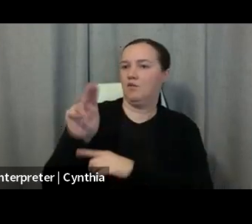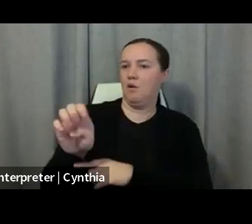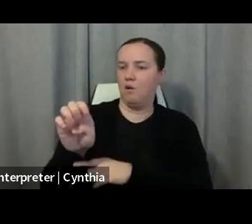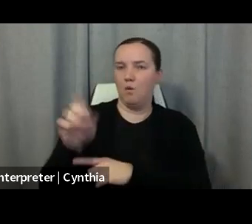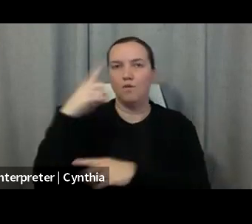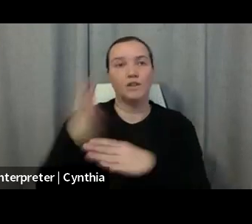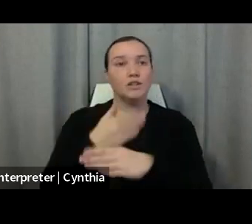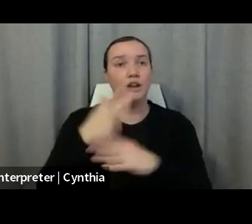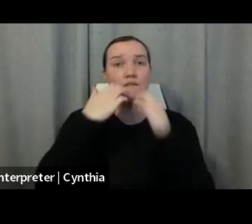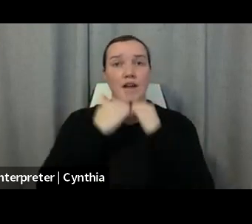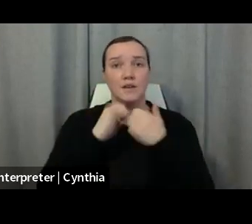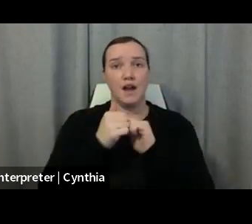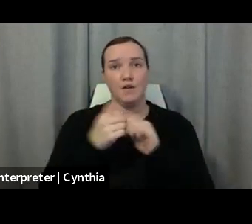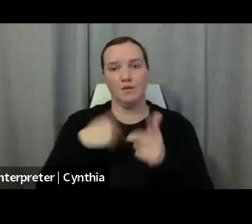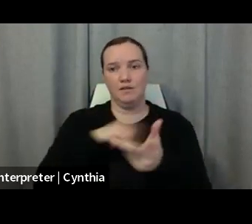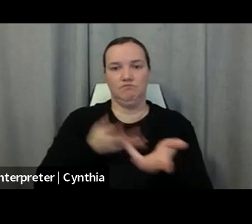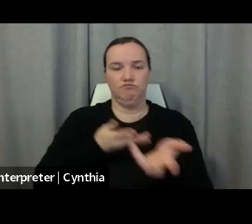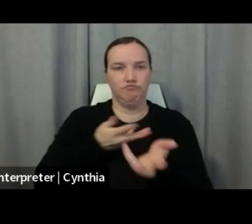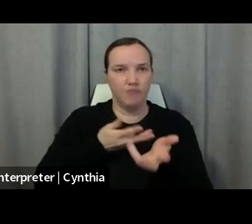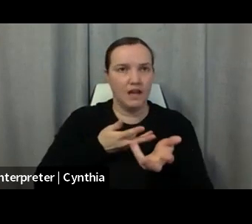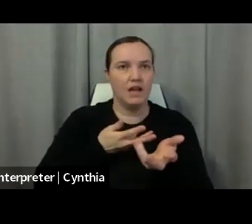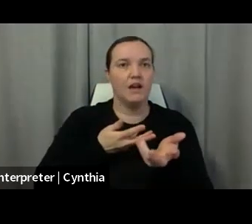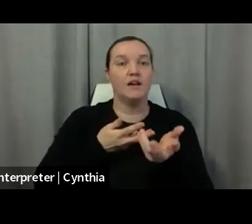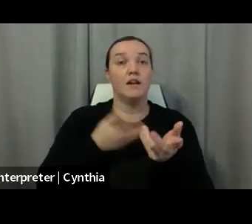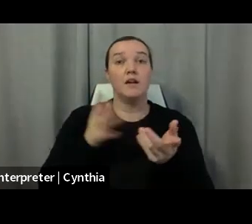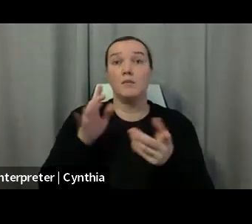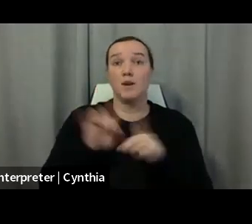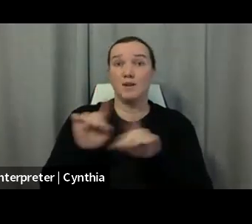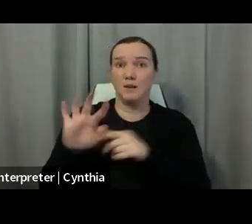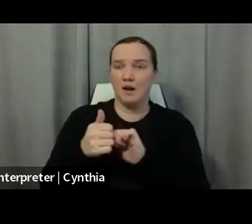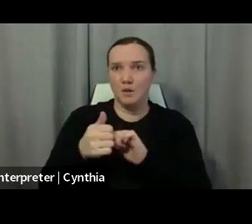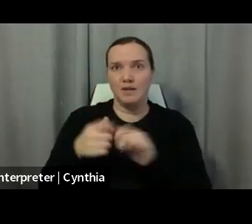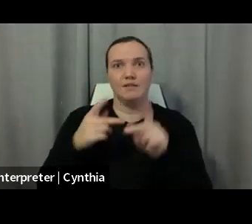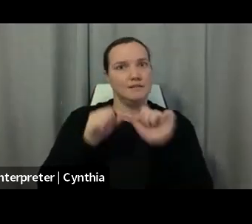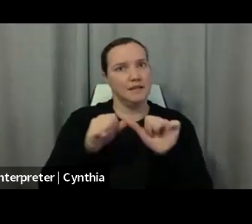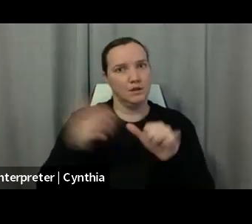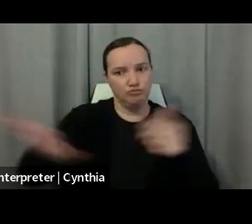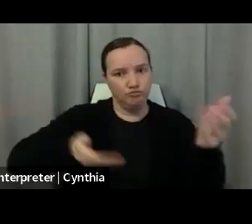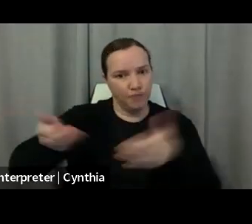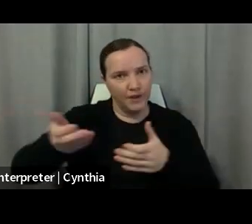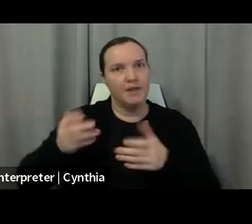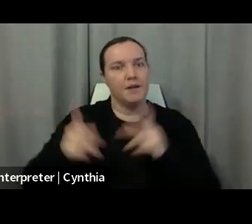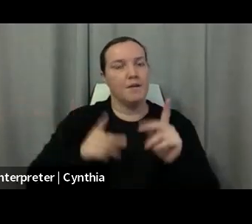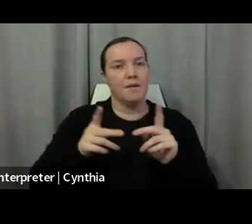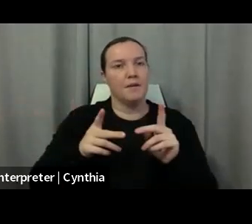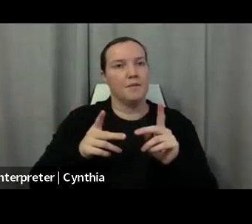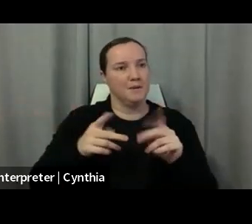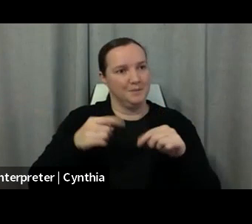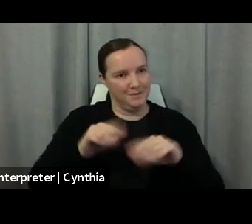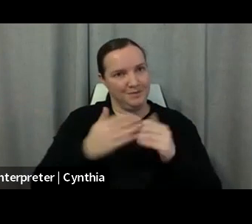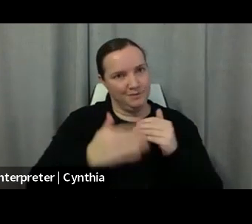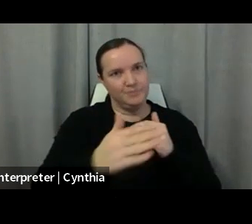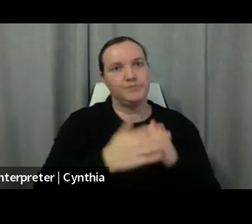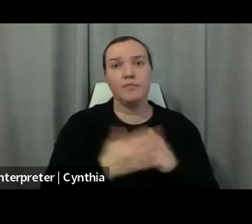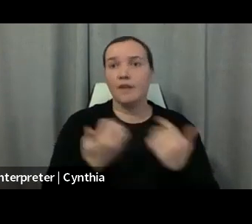values about how we want to interact and hold it and keep bringing each other in as we keep moving forward. So anything else, any other group have